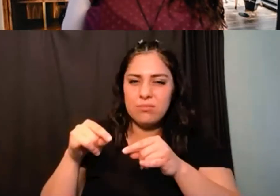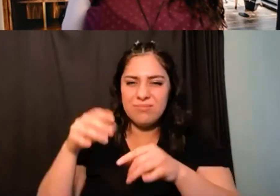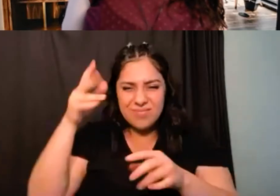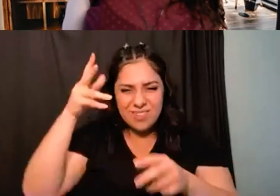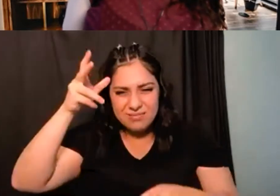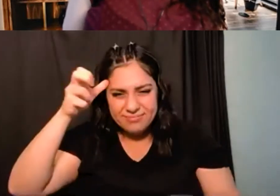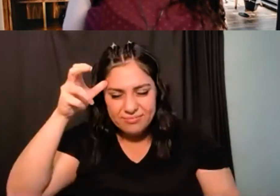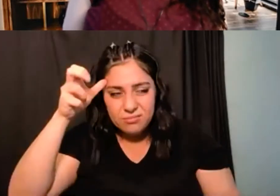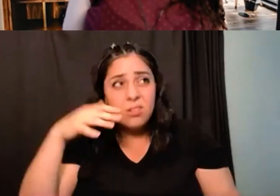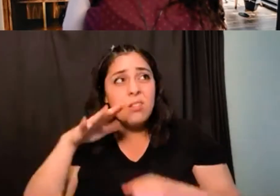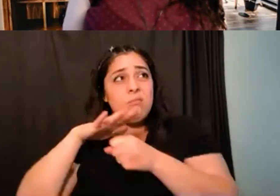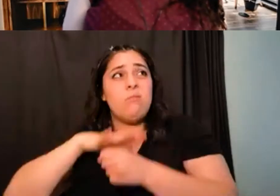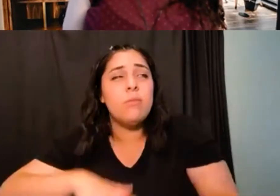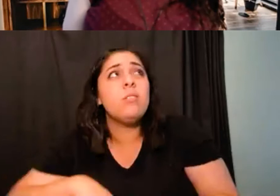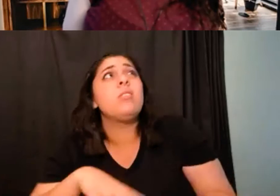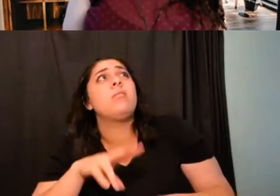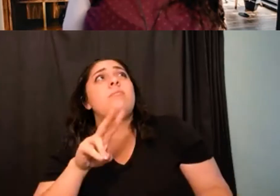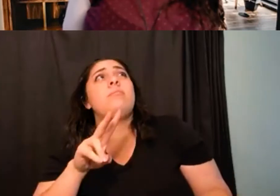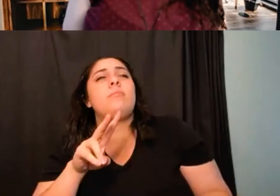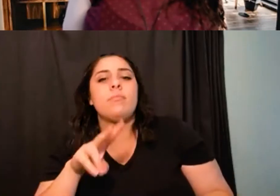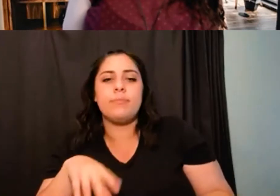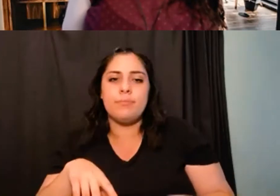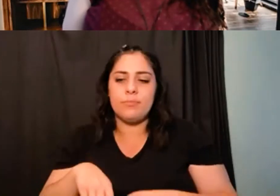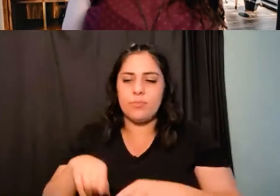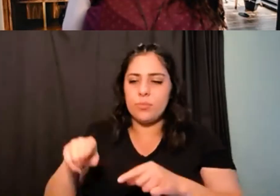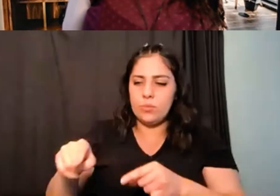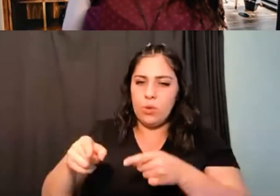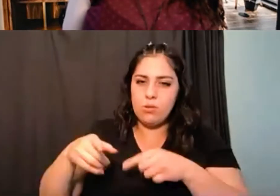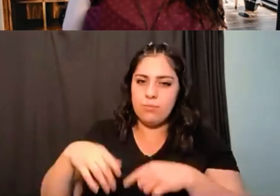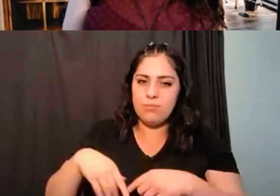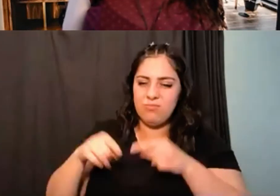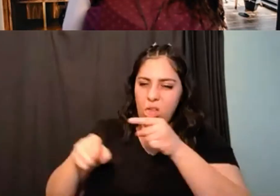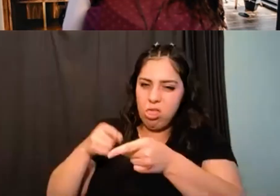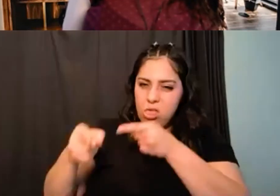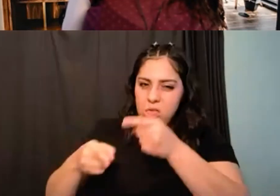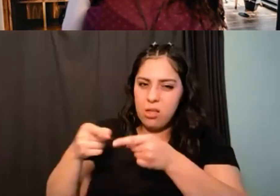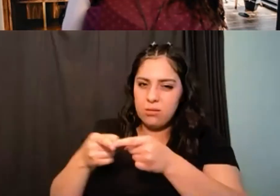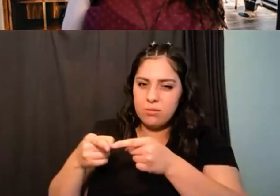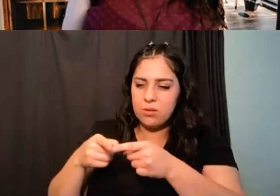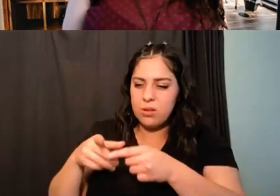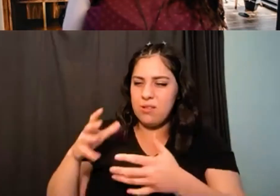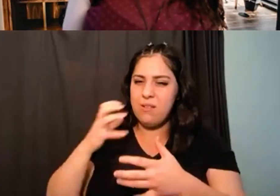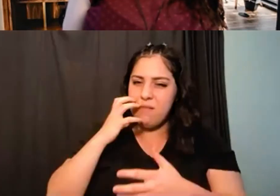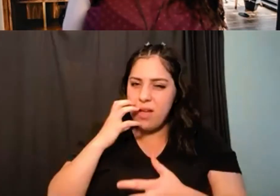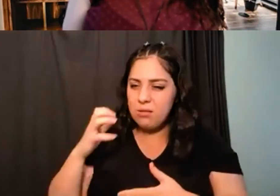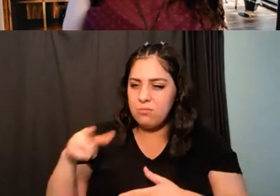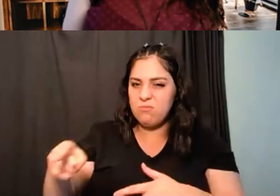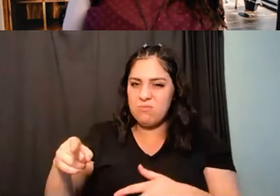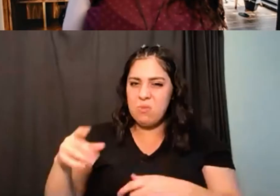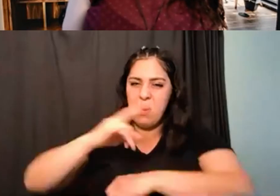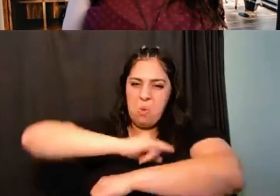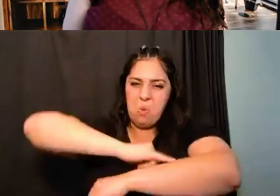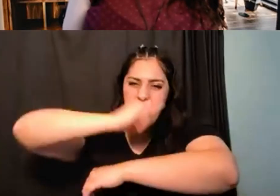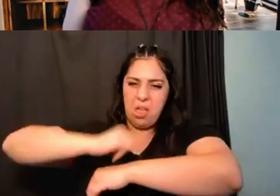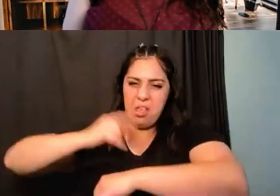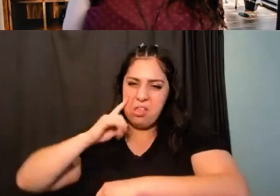to keep one down. Sheep-pended animal, sheep-pended ballena. Mommy spent years using her face,